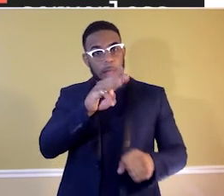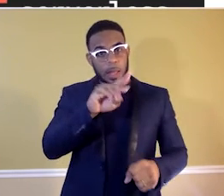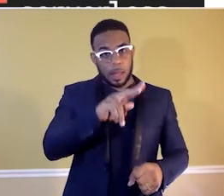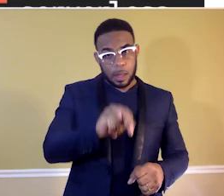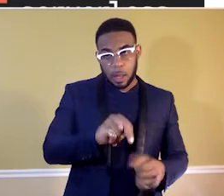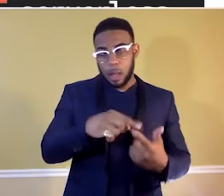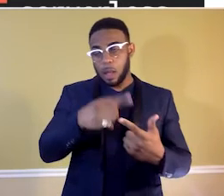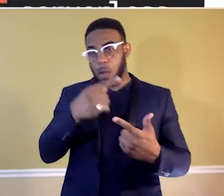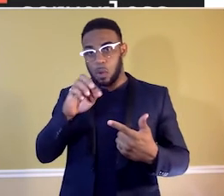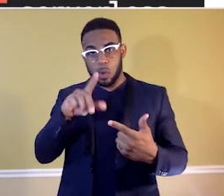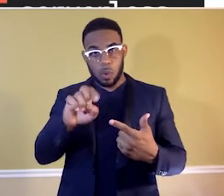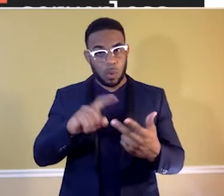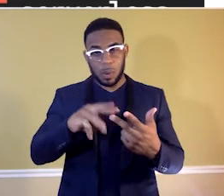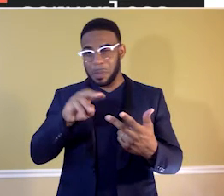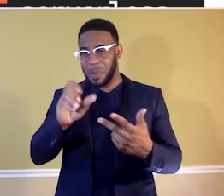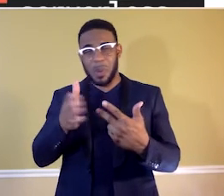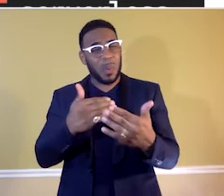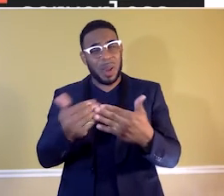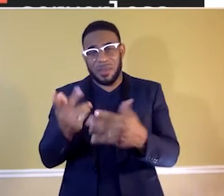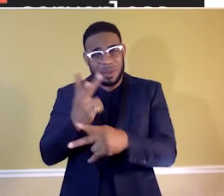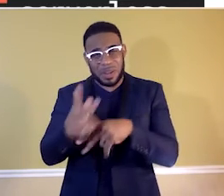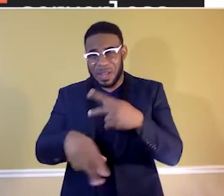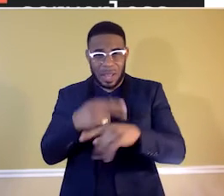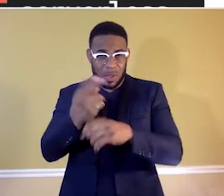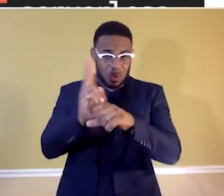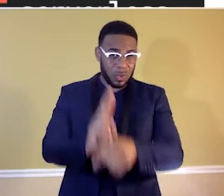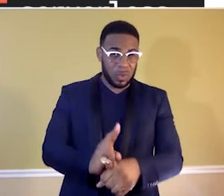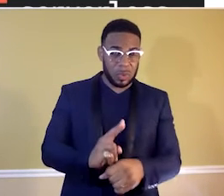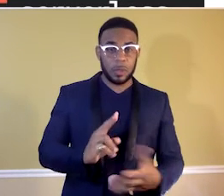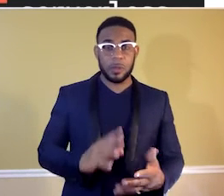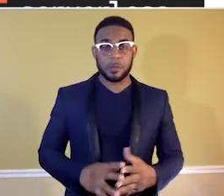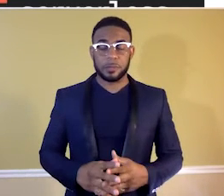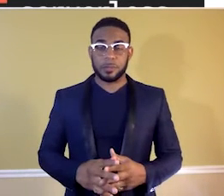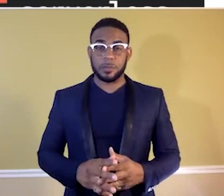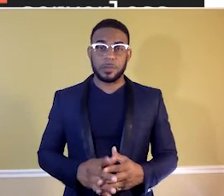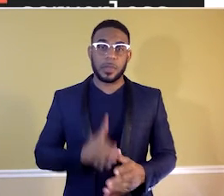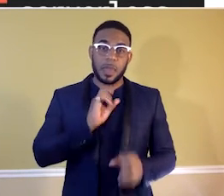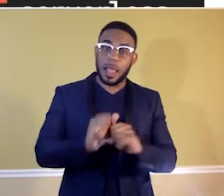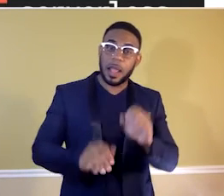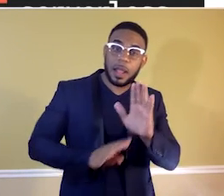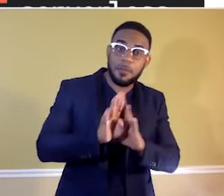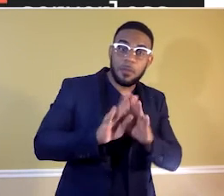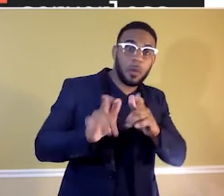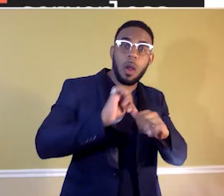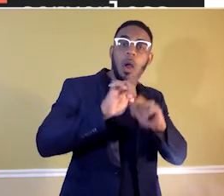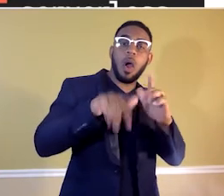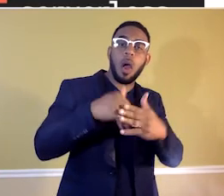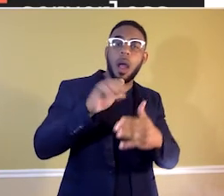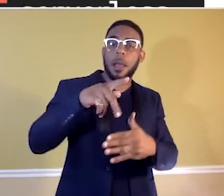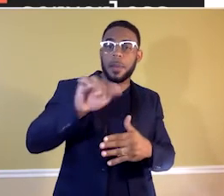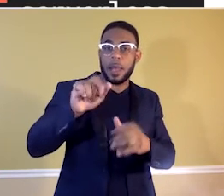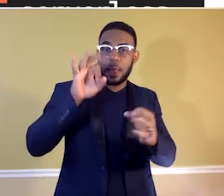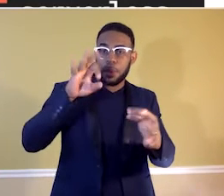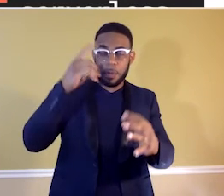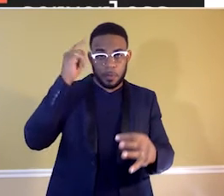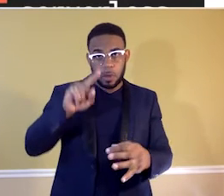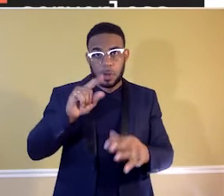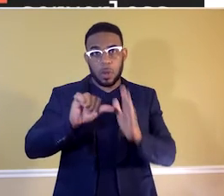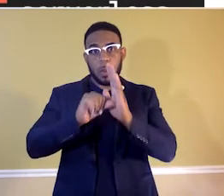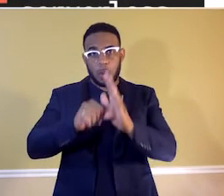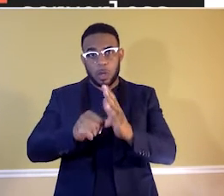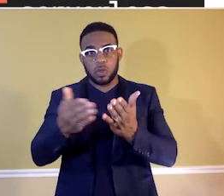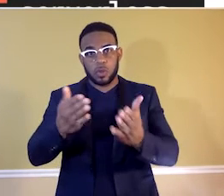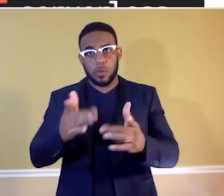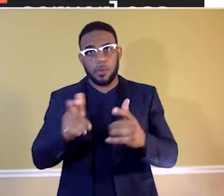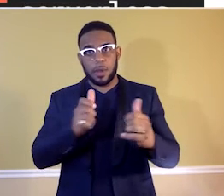Google, Microsoft, whatever cloud provider you use for. It'll actually create all the API endpoints for you and push it in a